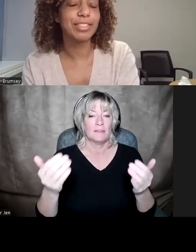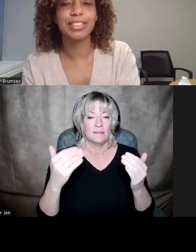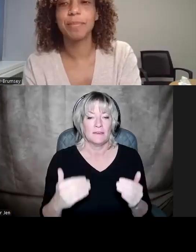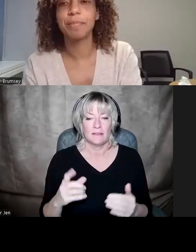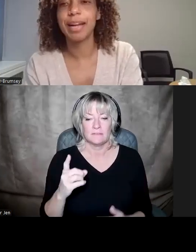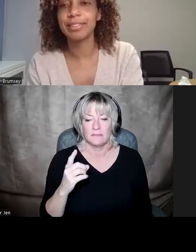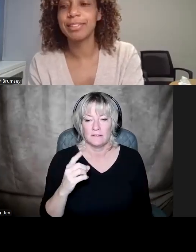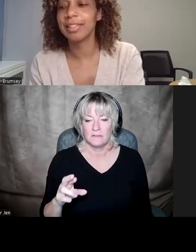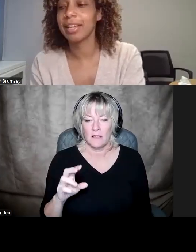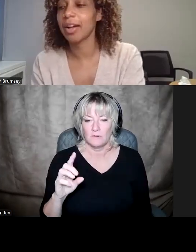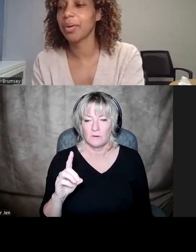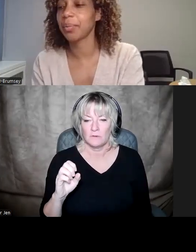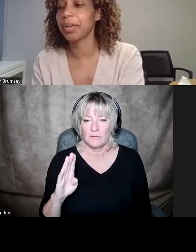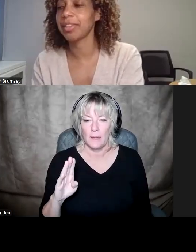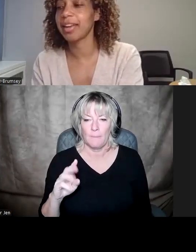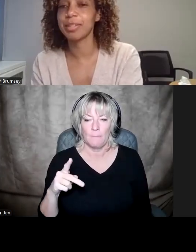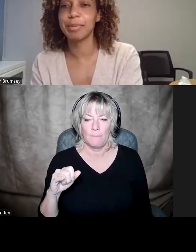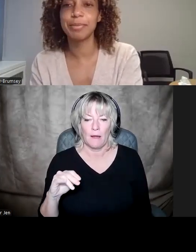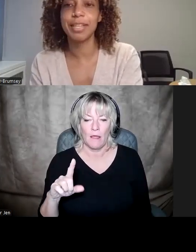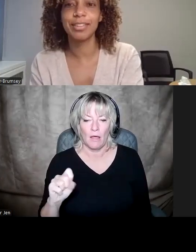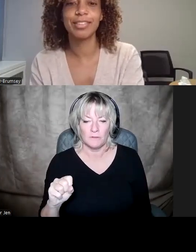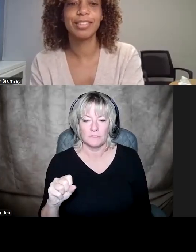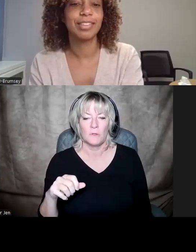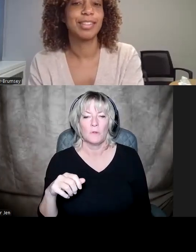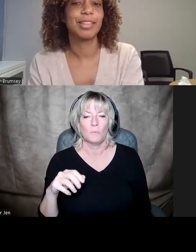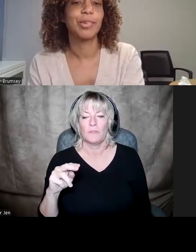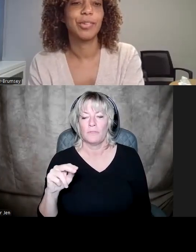Dr. Deb Pines with the NASHBID update.